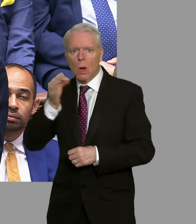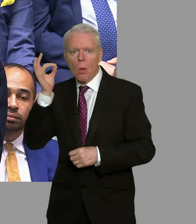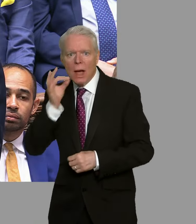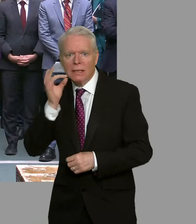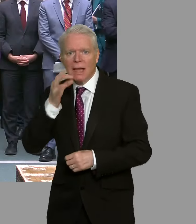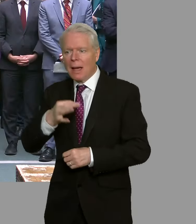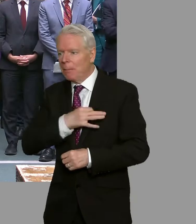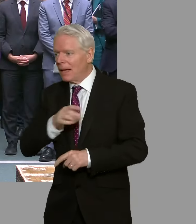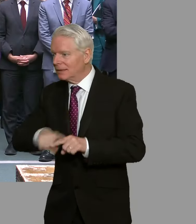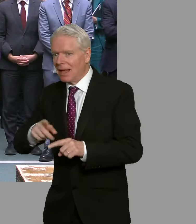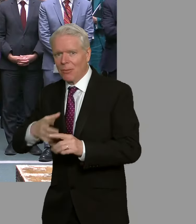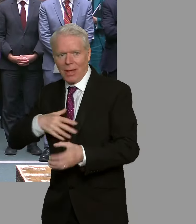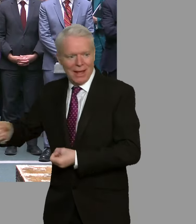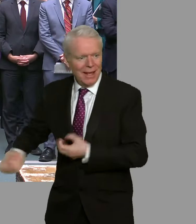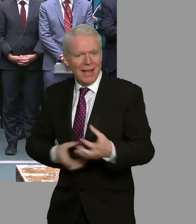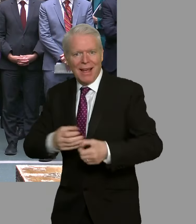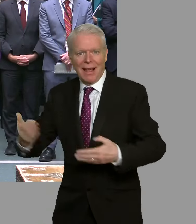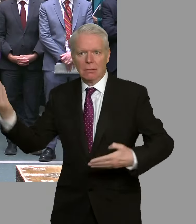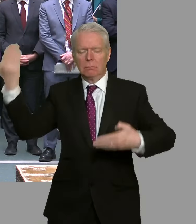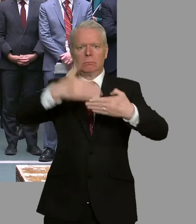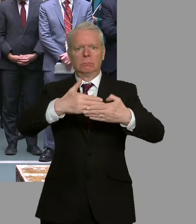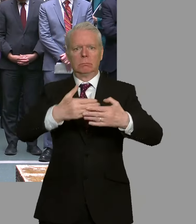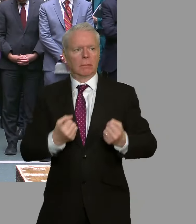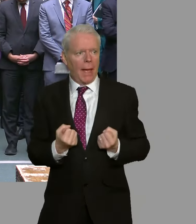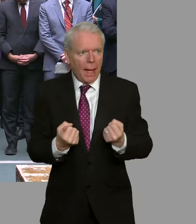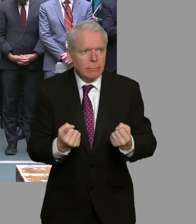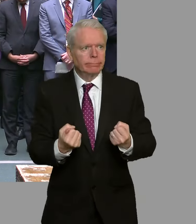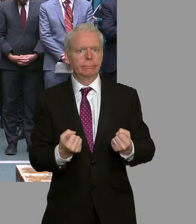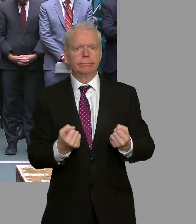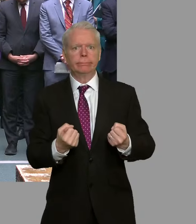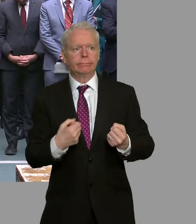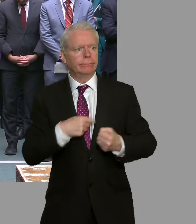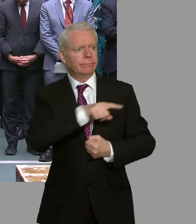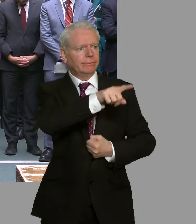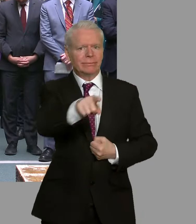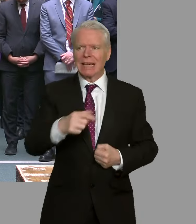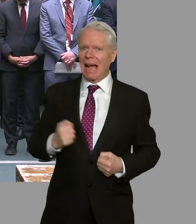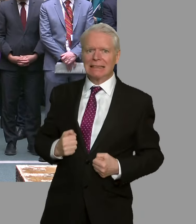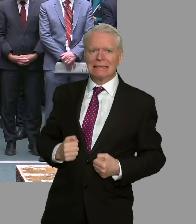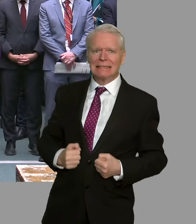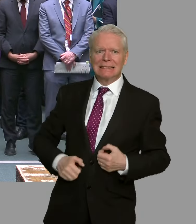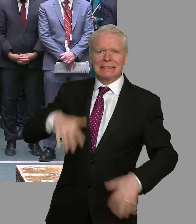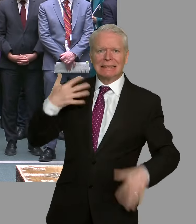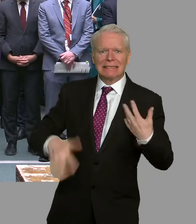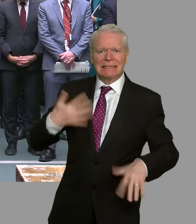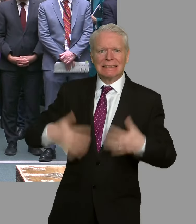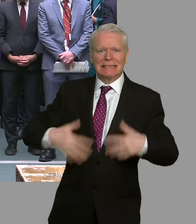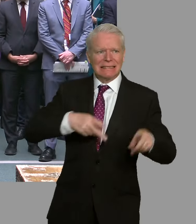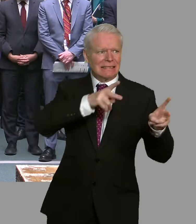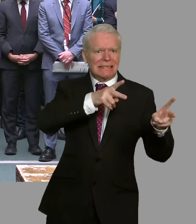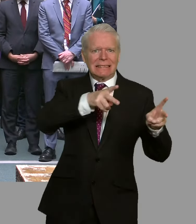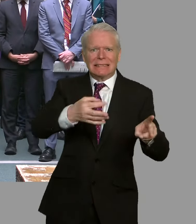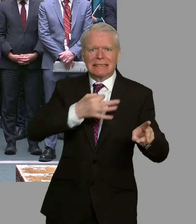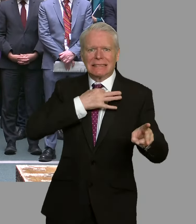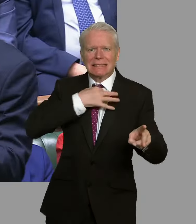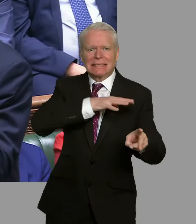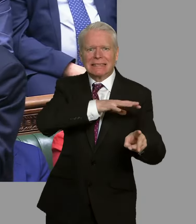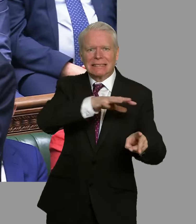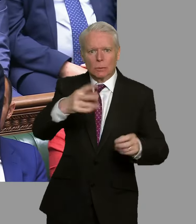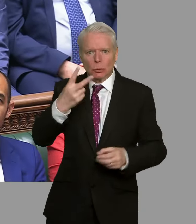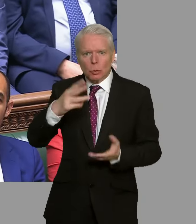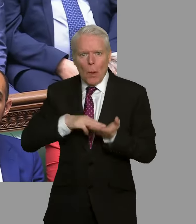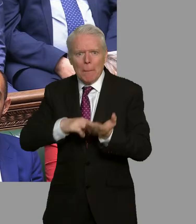starvation. Rather than ending this crisis, the Netanyahu government is planning to seize all Gaza indefinitely.